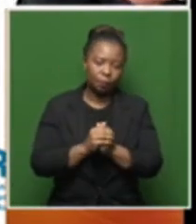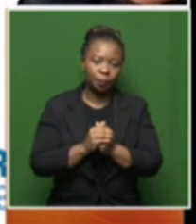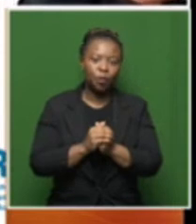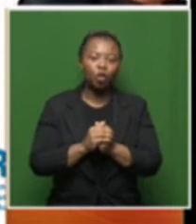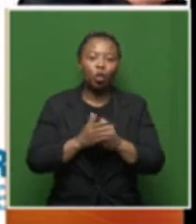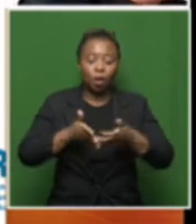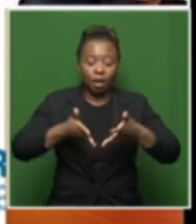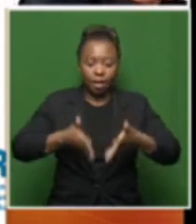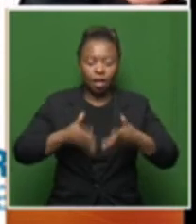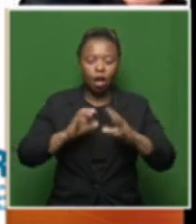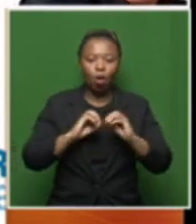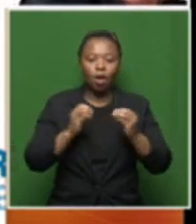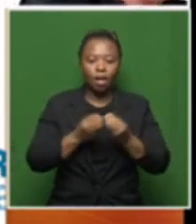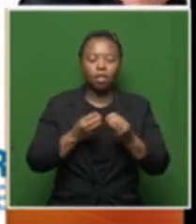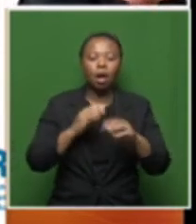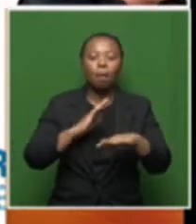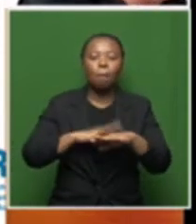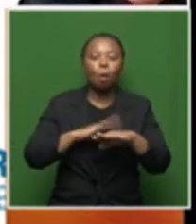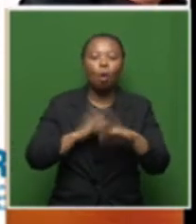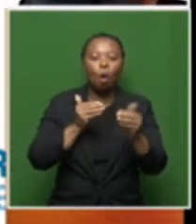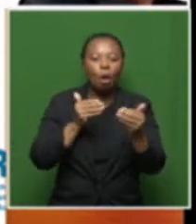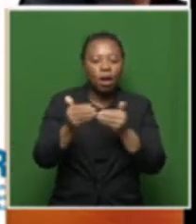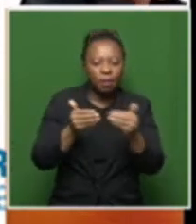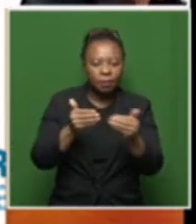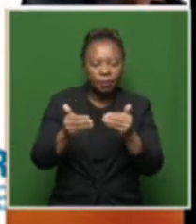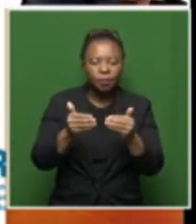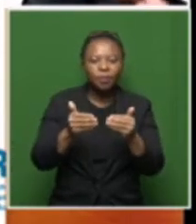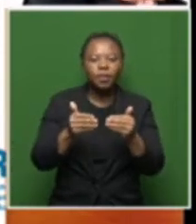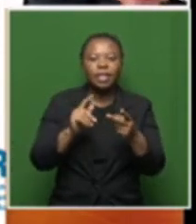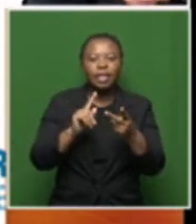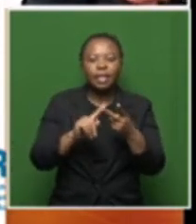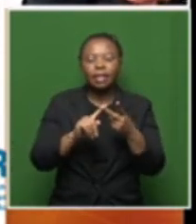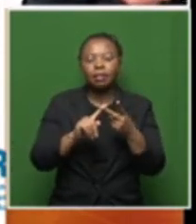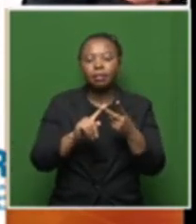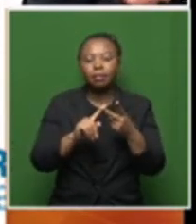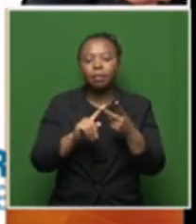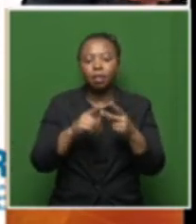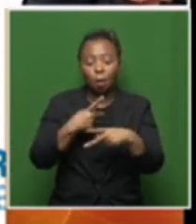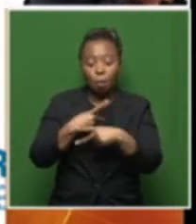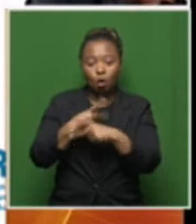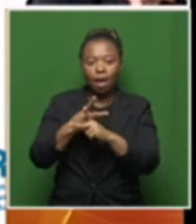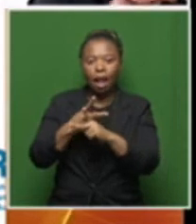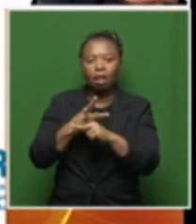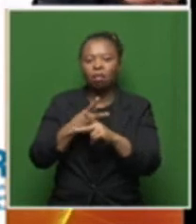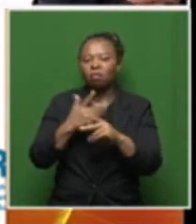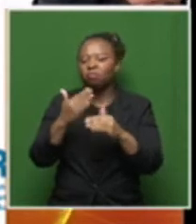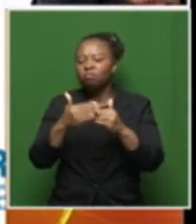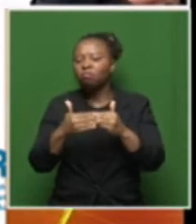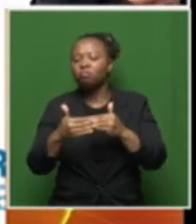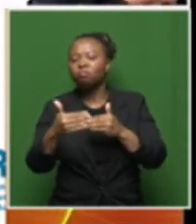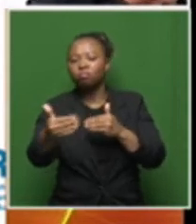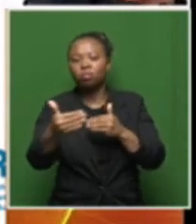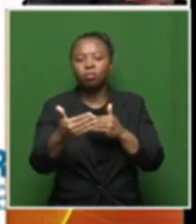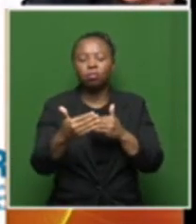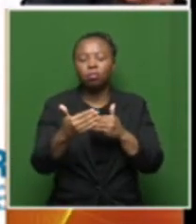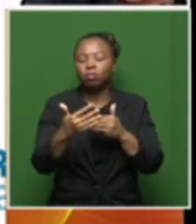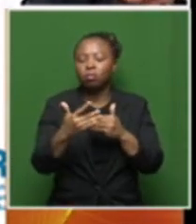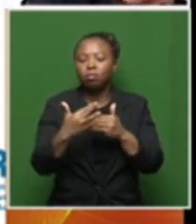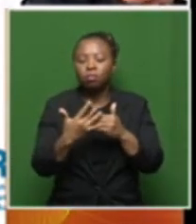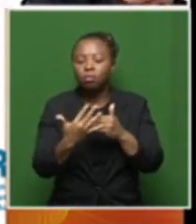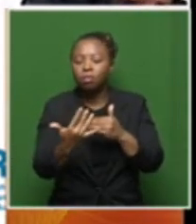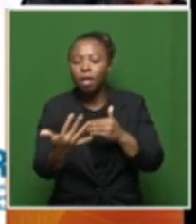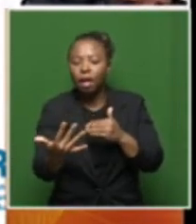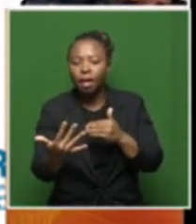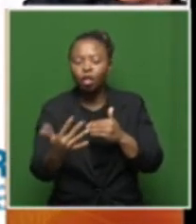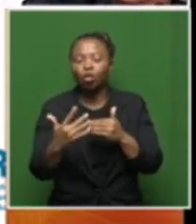we also manage and have oversight of the product along its life cycle. So once it's authorized, our work doesn't